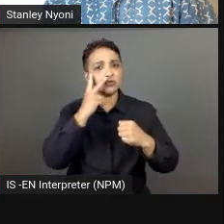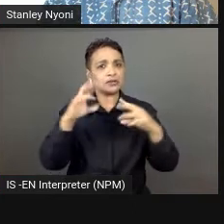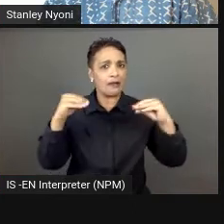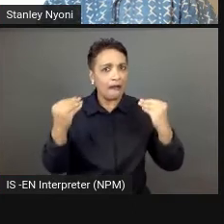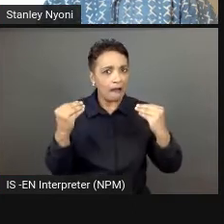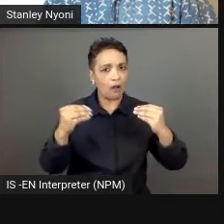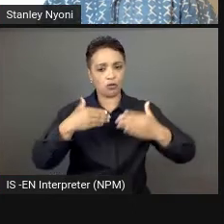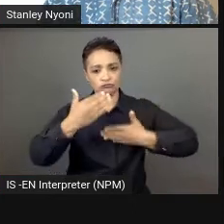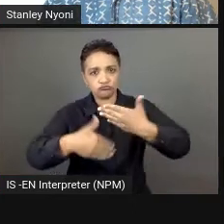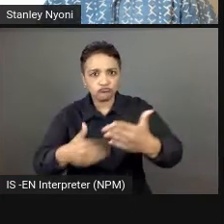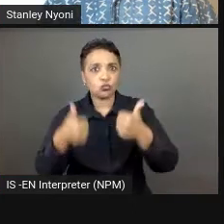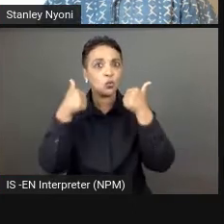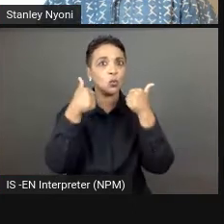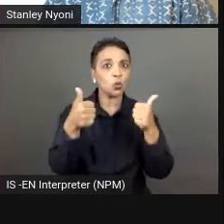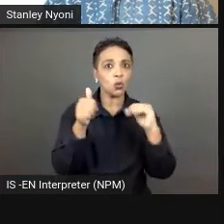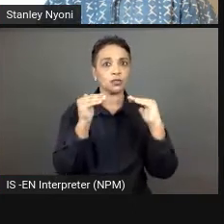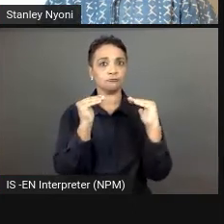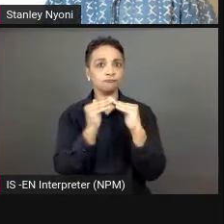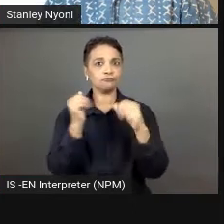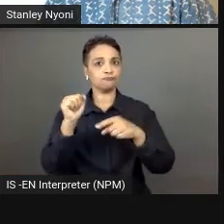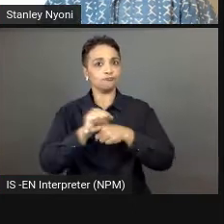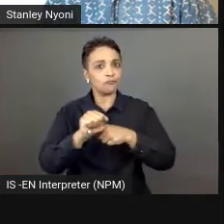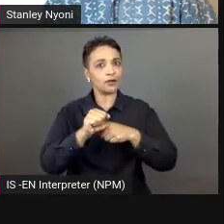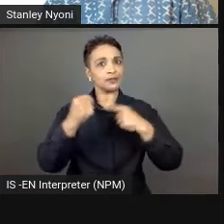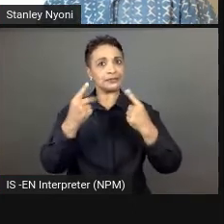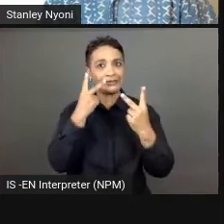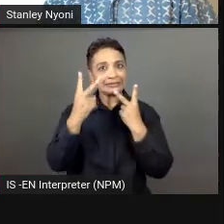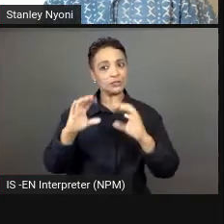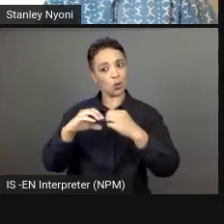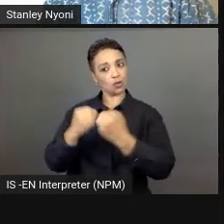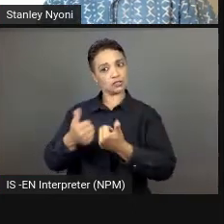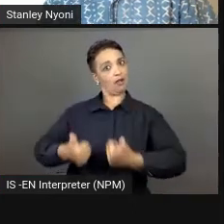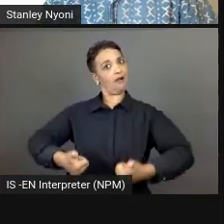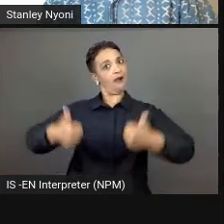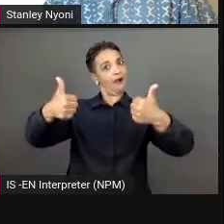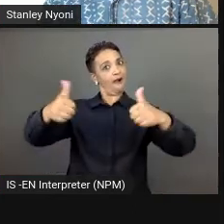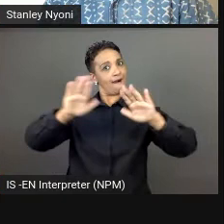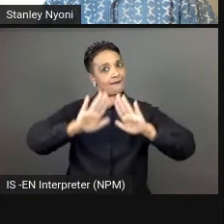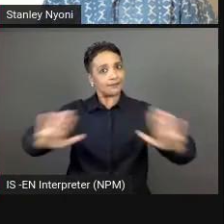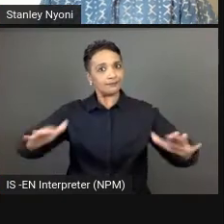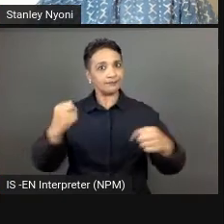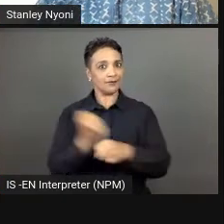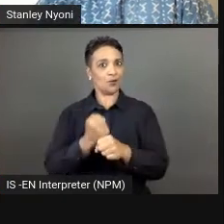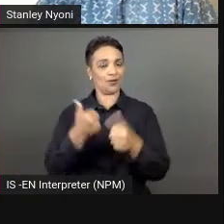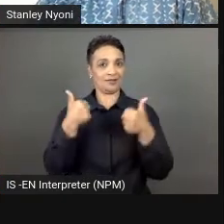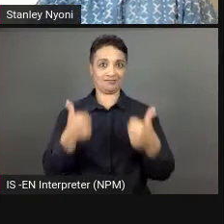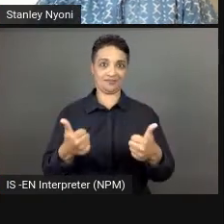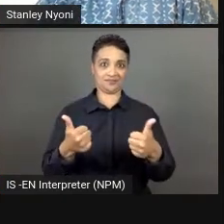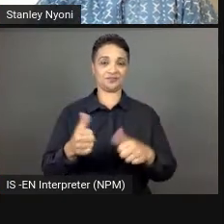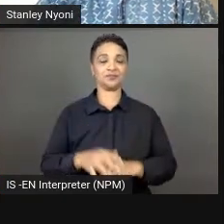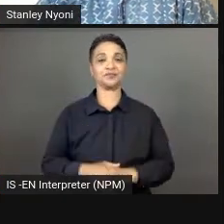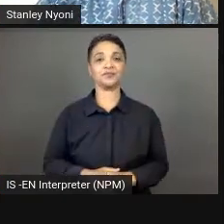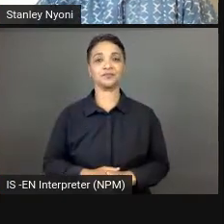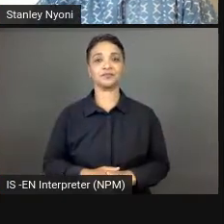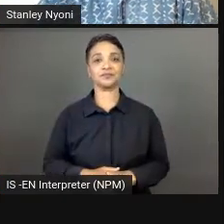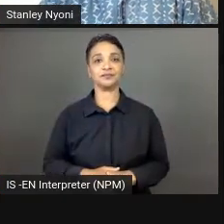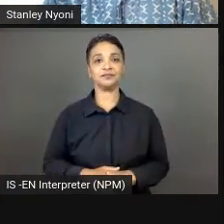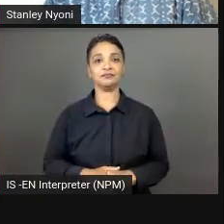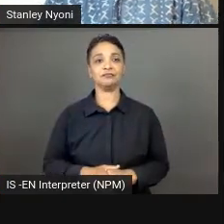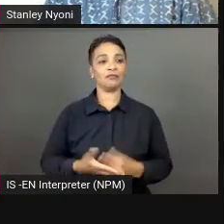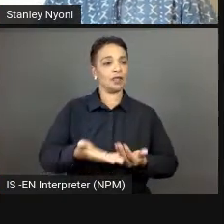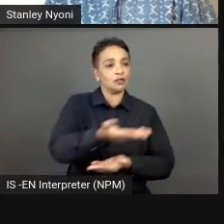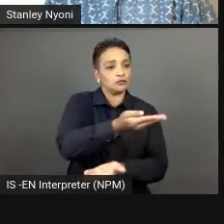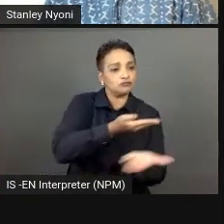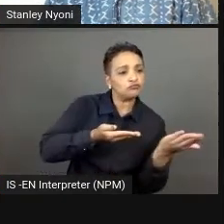innovations and insights from organizations and practitioners themselves. These exchanges are